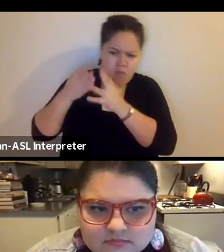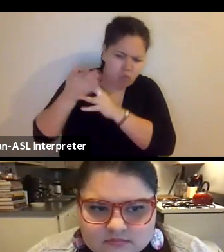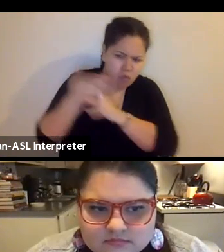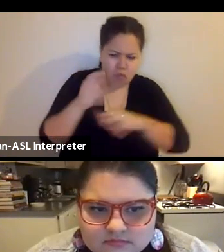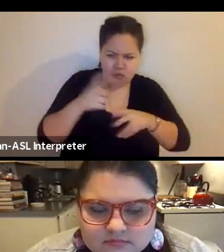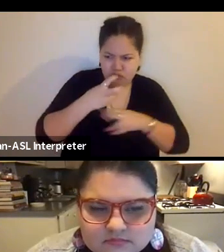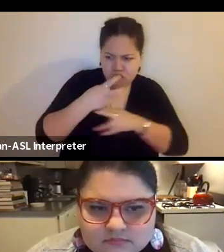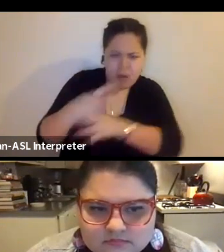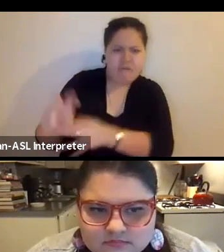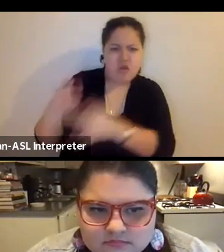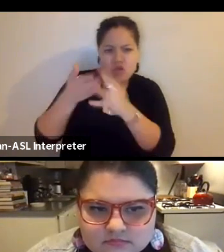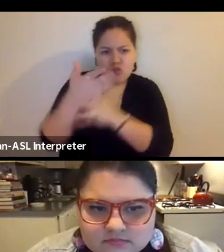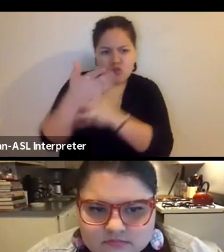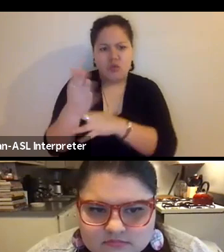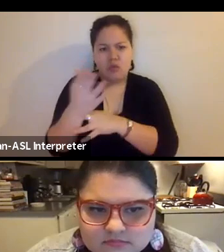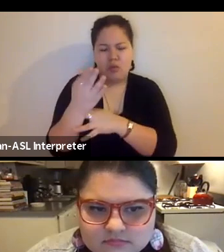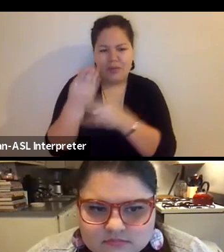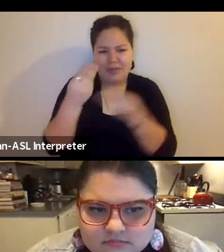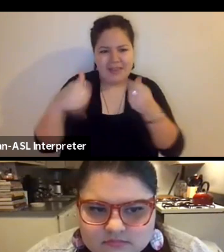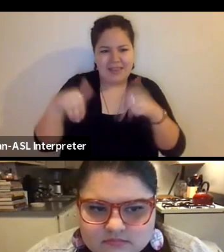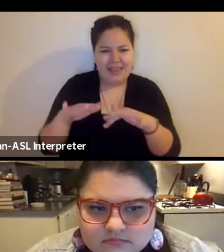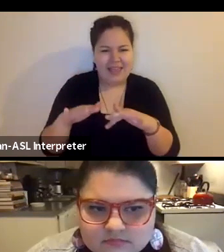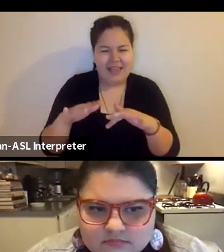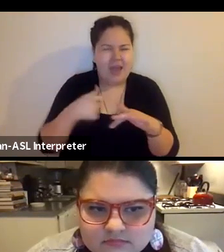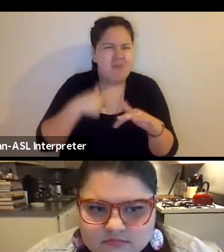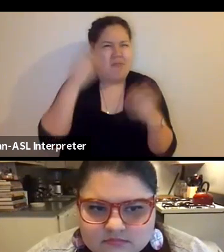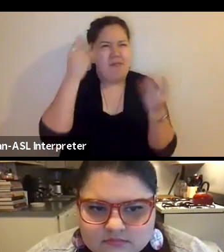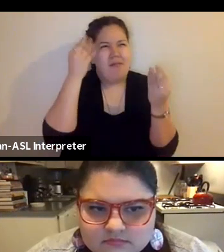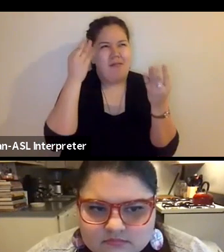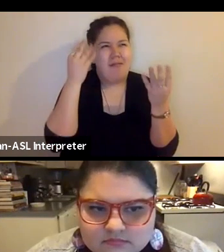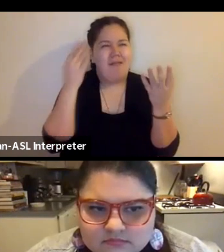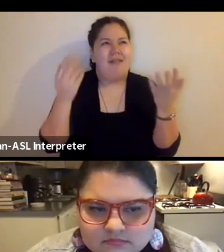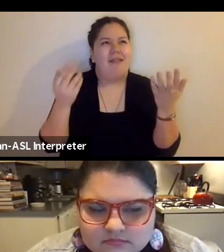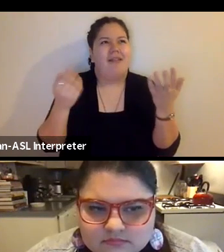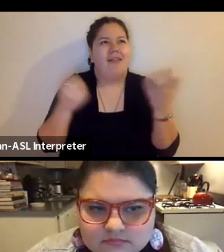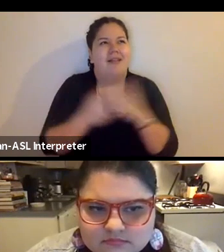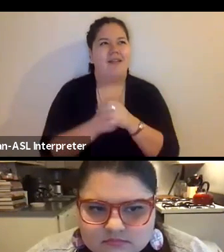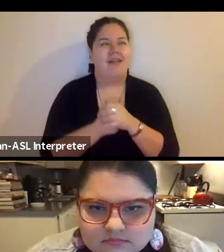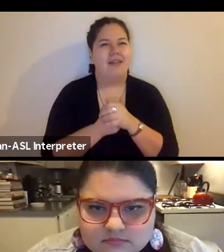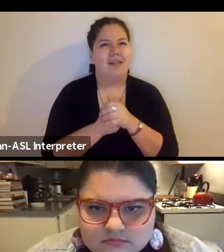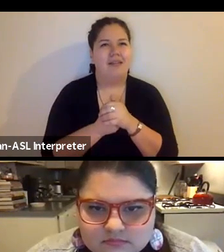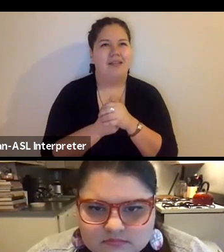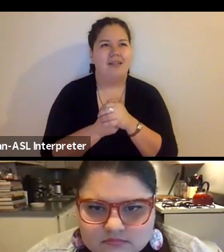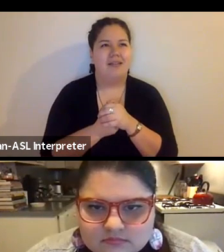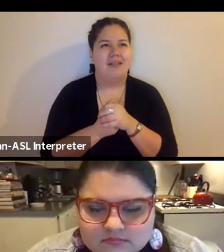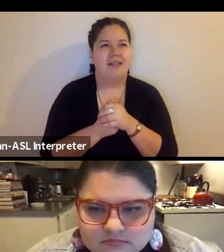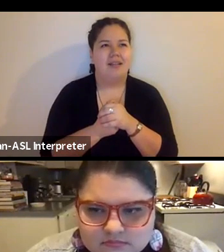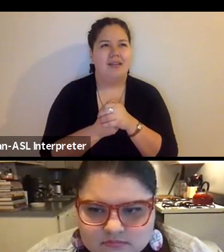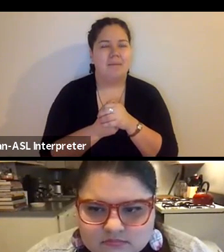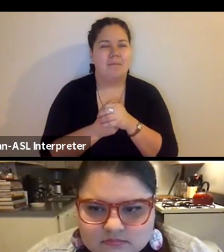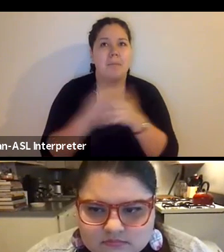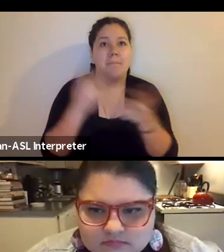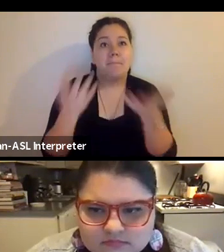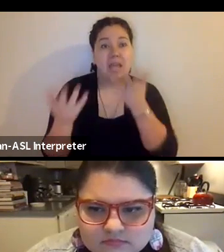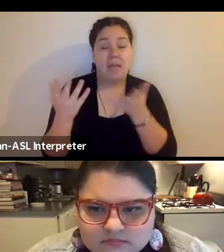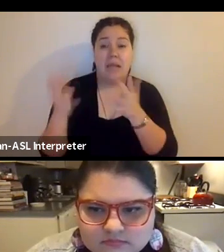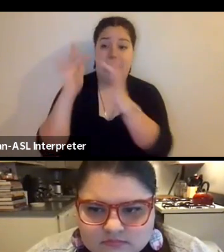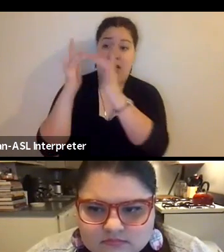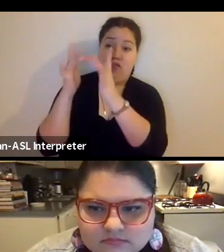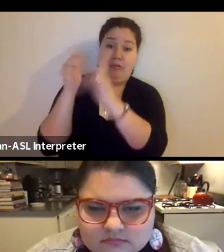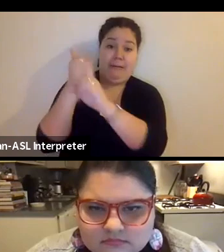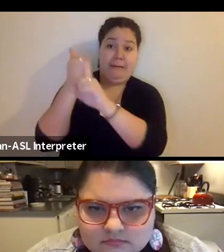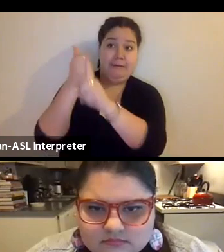I've been having, thinking about how is the land still a diplomat in our